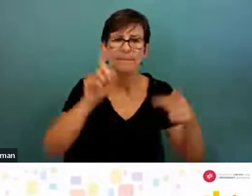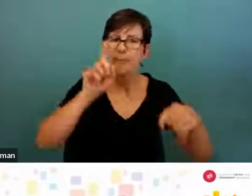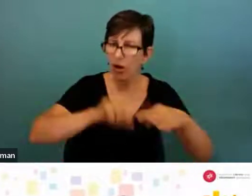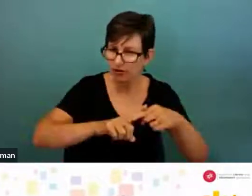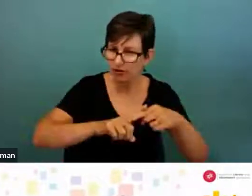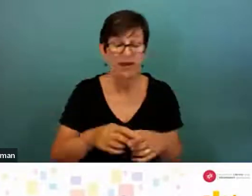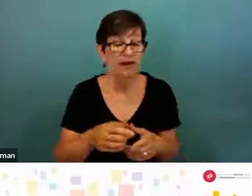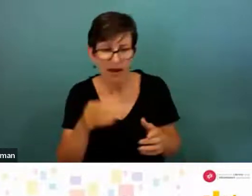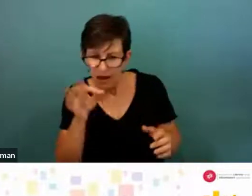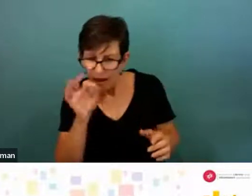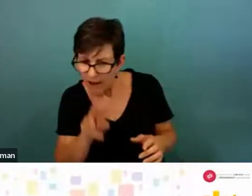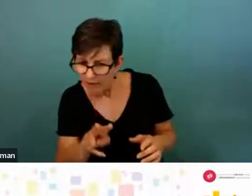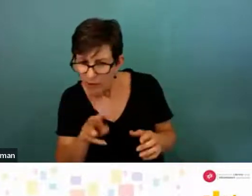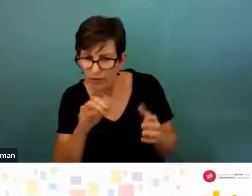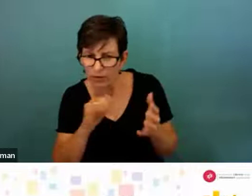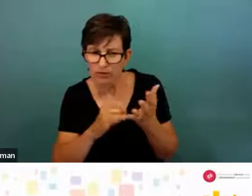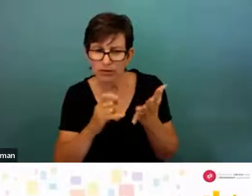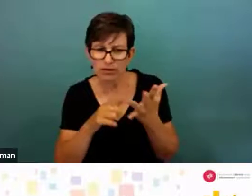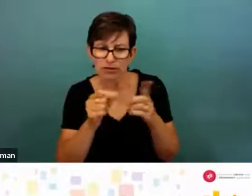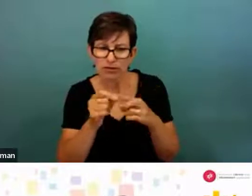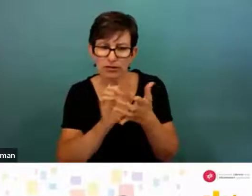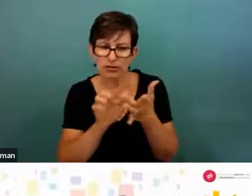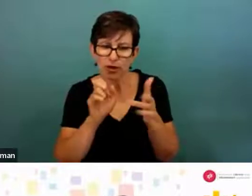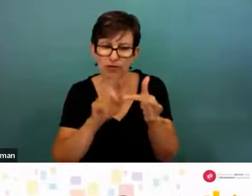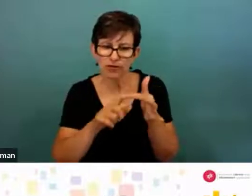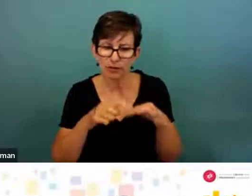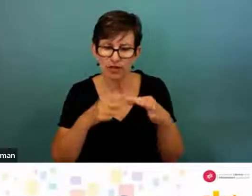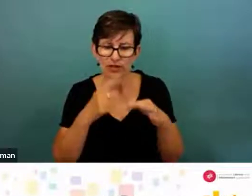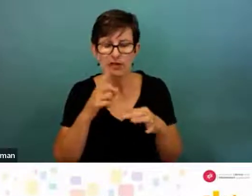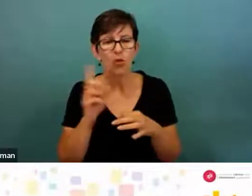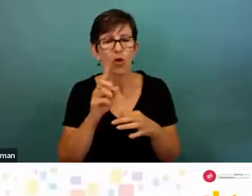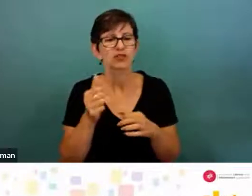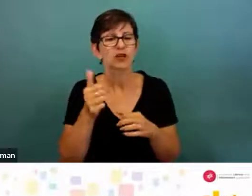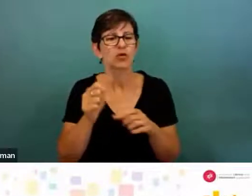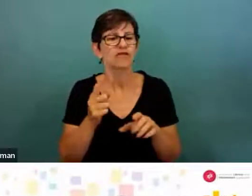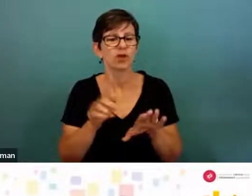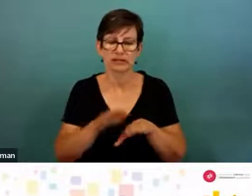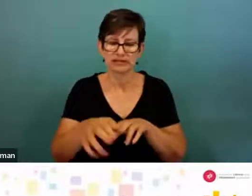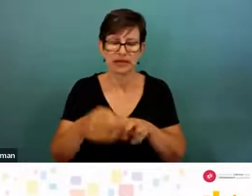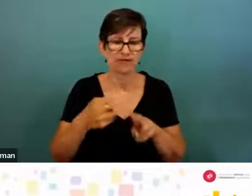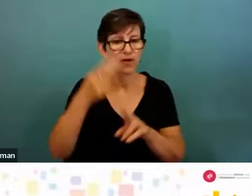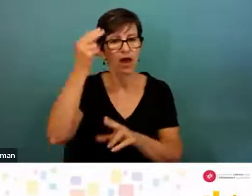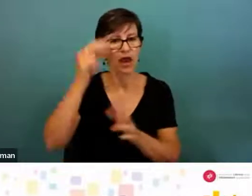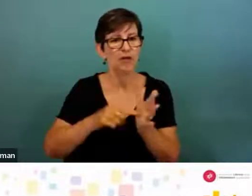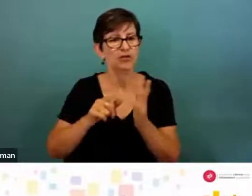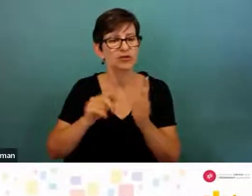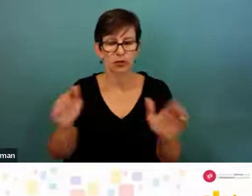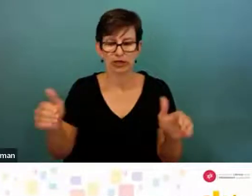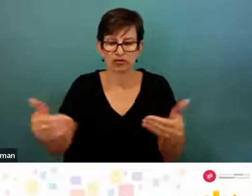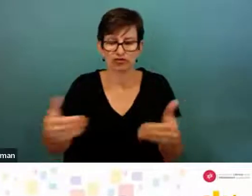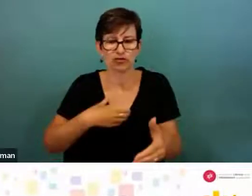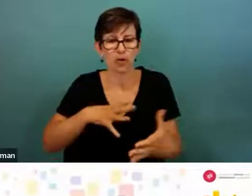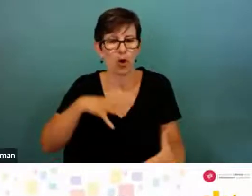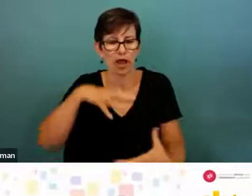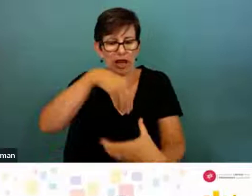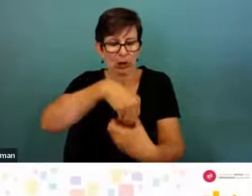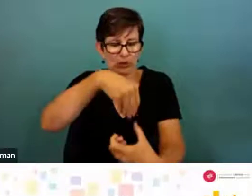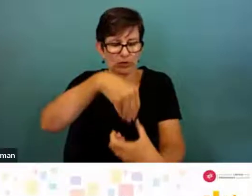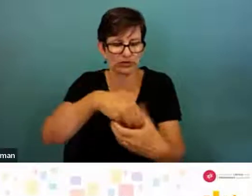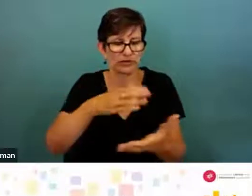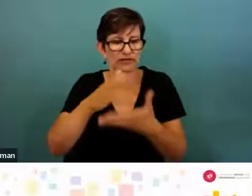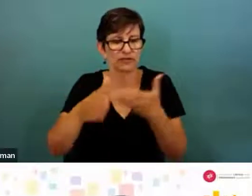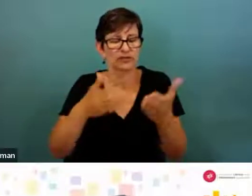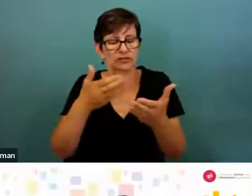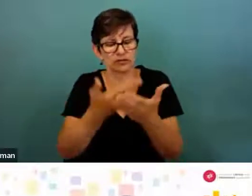question now. Overall, what do you think is a good first step for a library looking to introduce more inclusive storytime